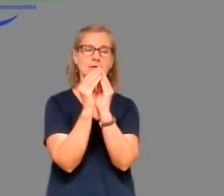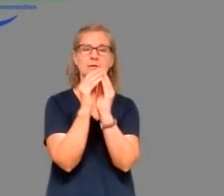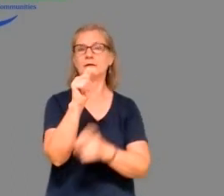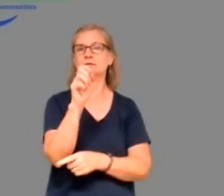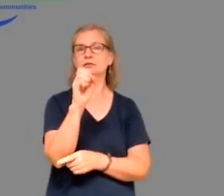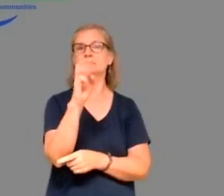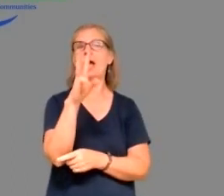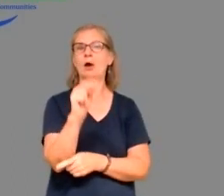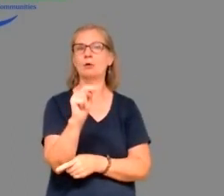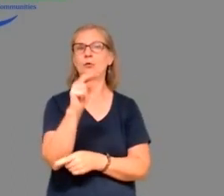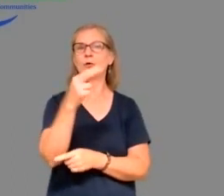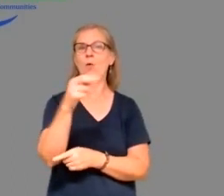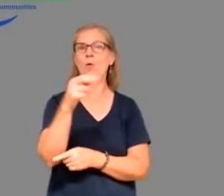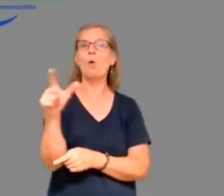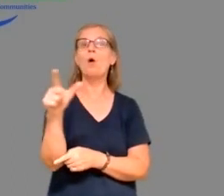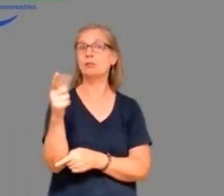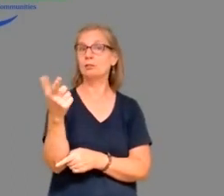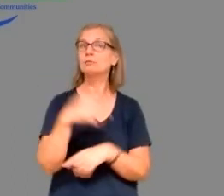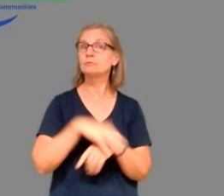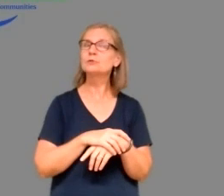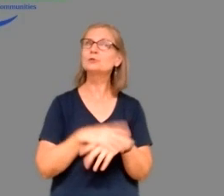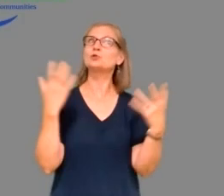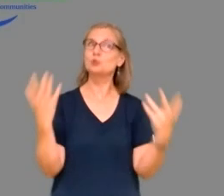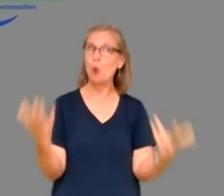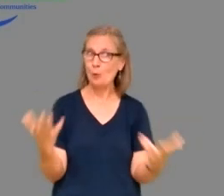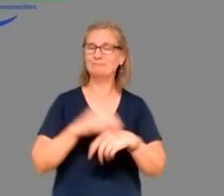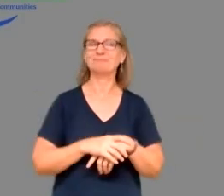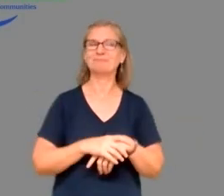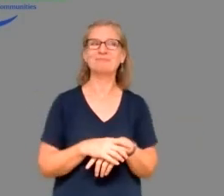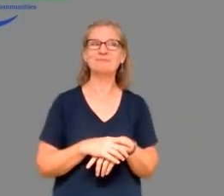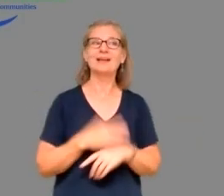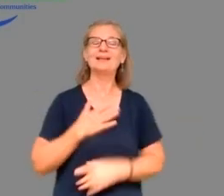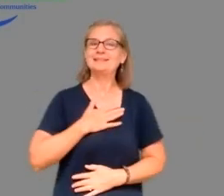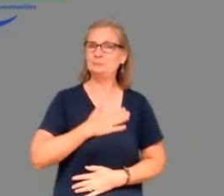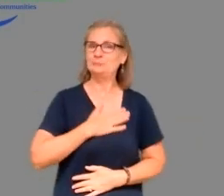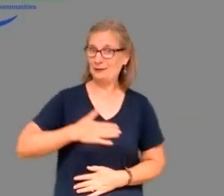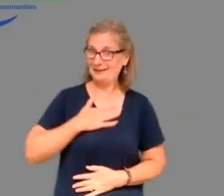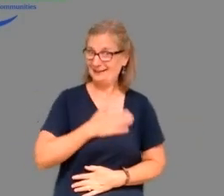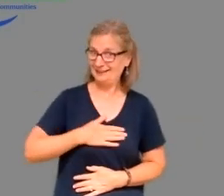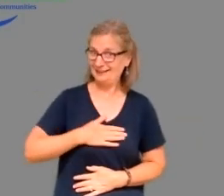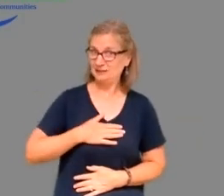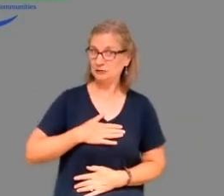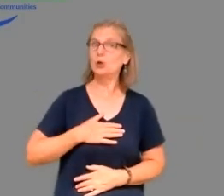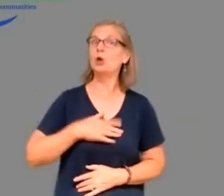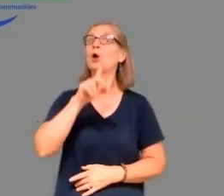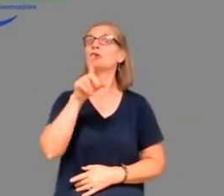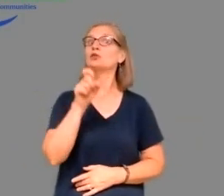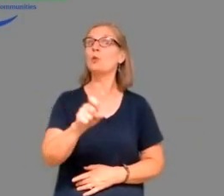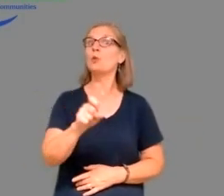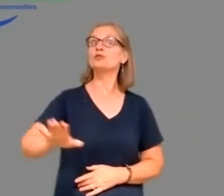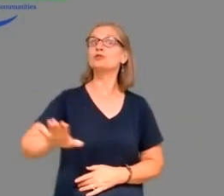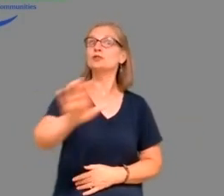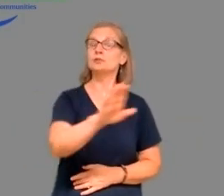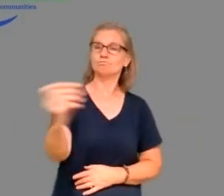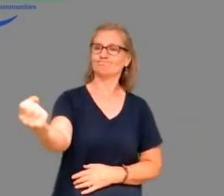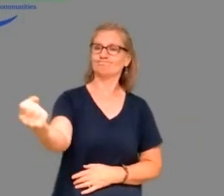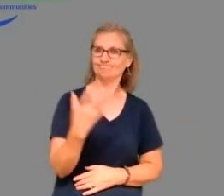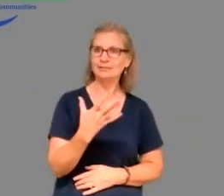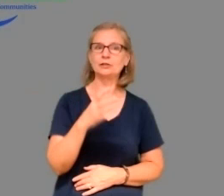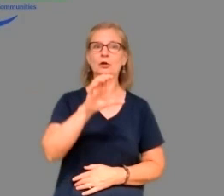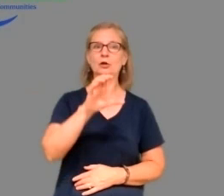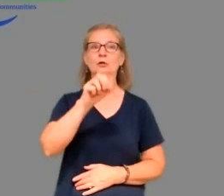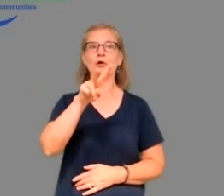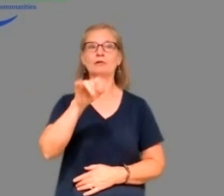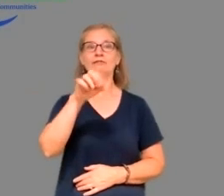virtual town hall. So please submit questions that you have to